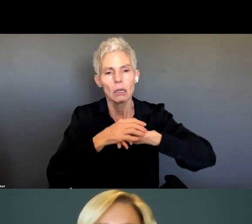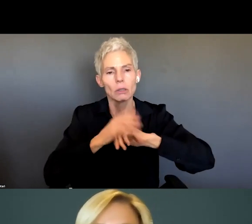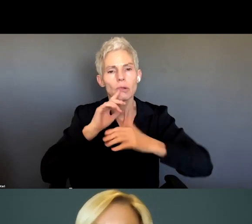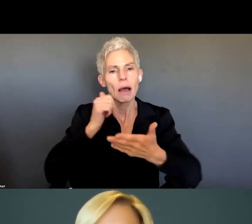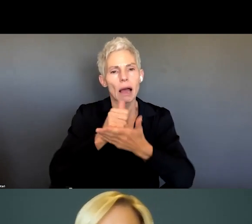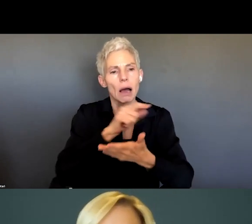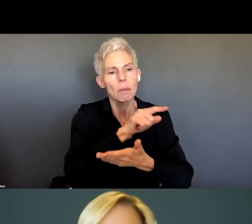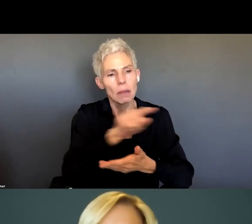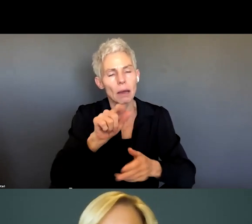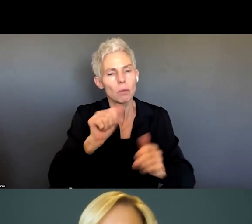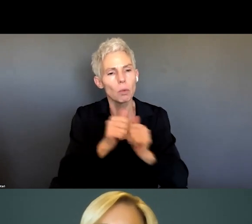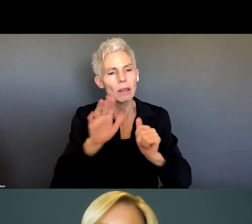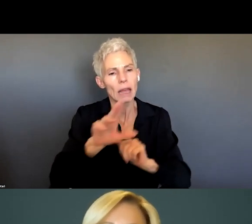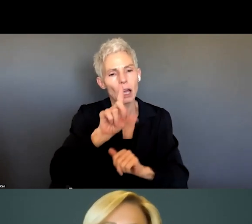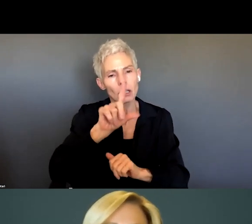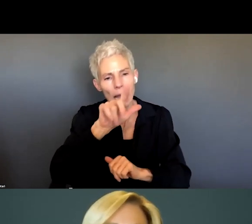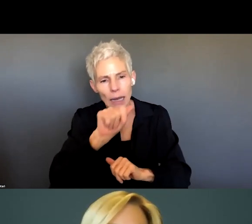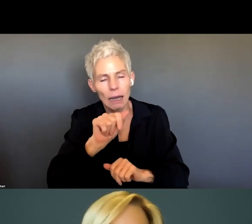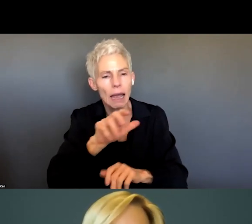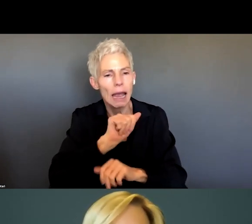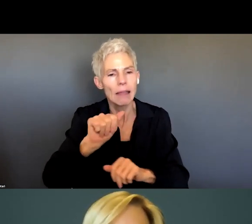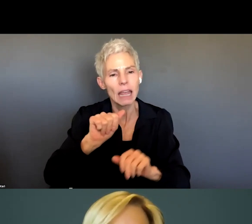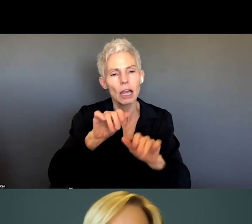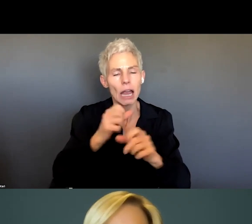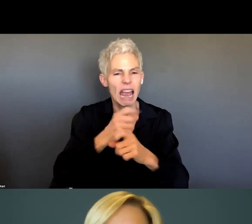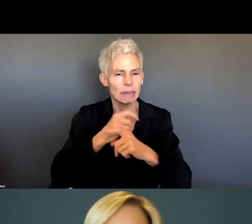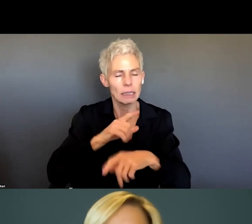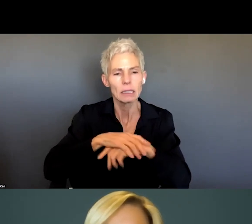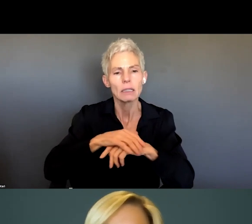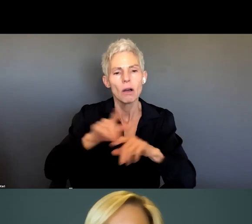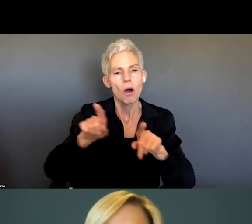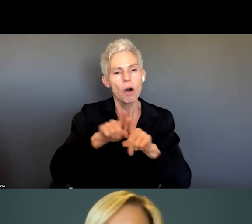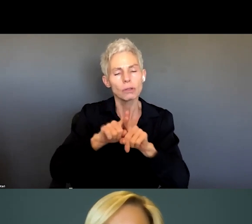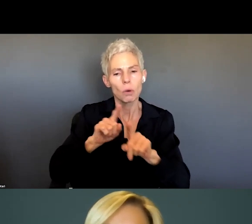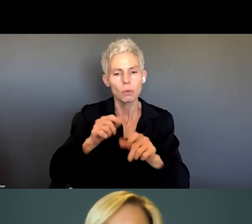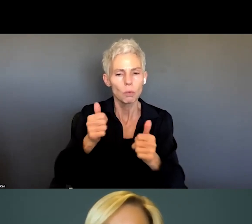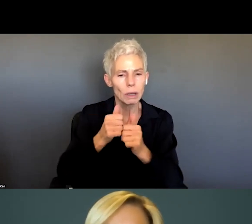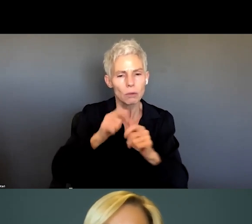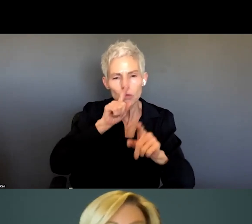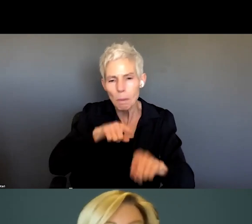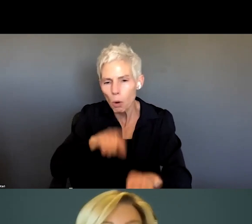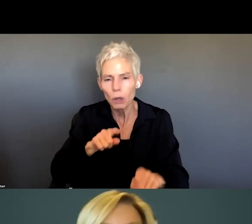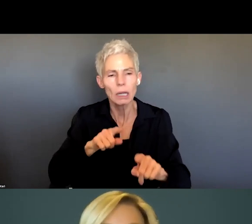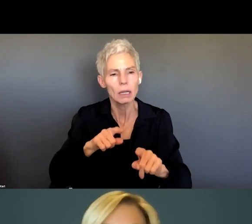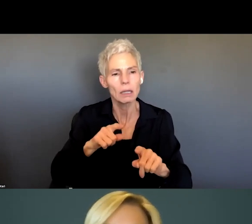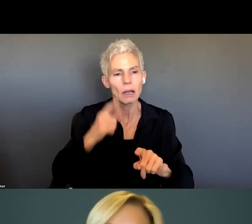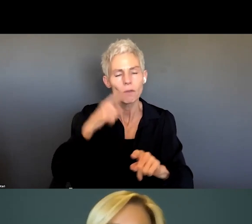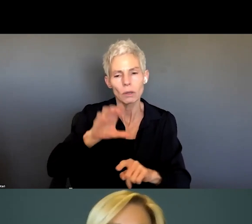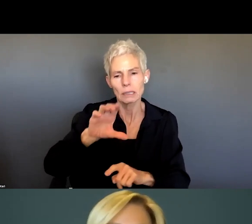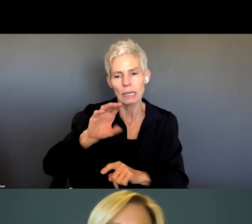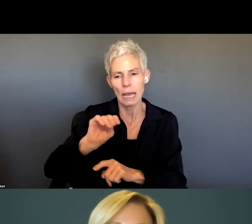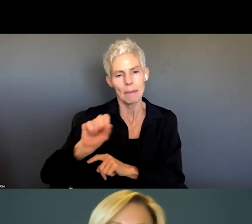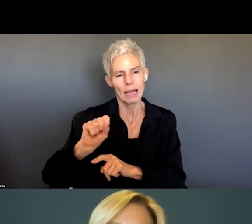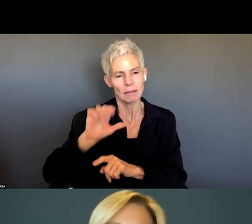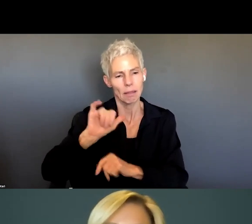them with their data and their analytics, in particular for reporting for CMS and those types